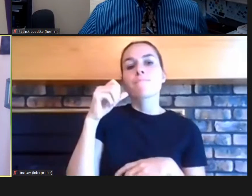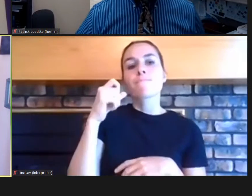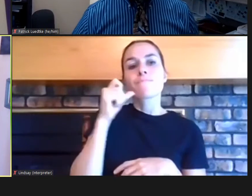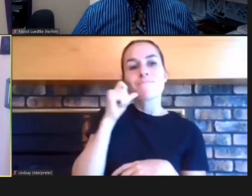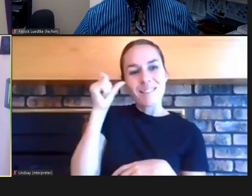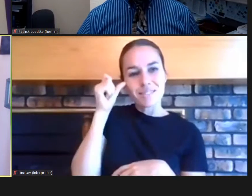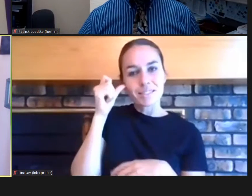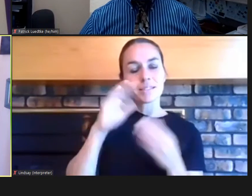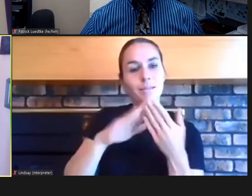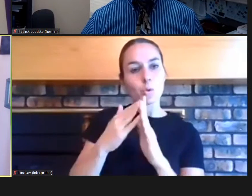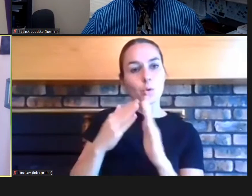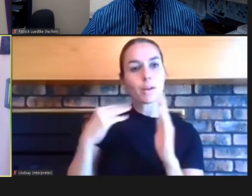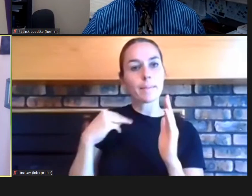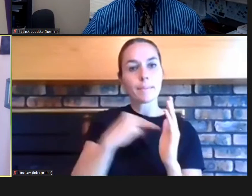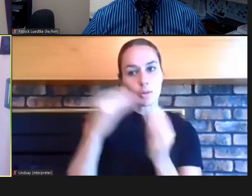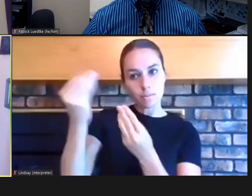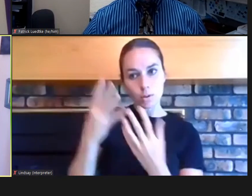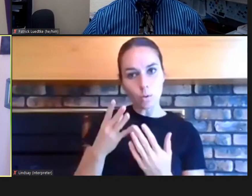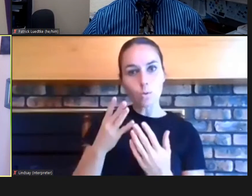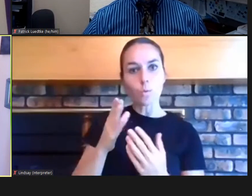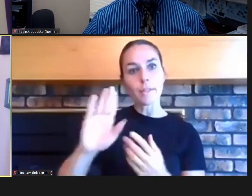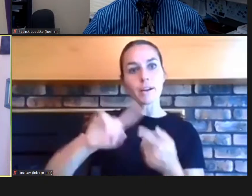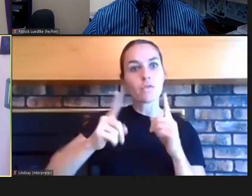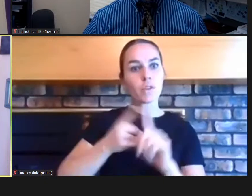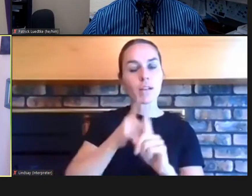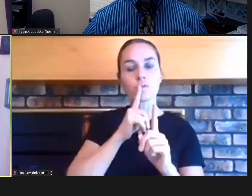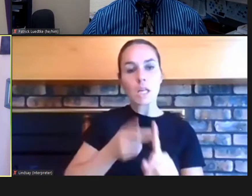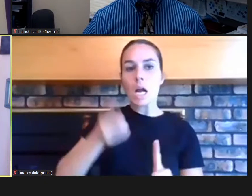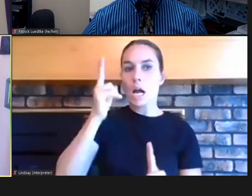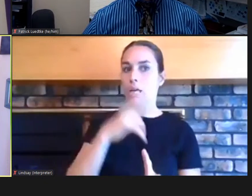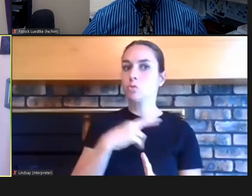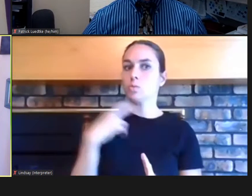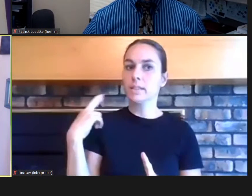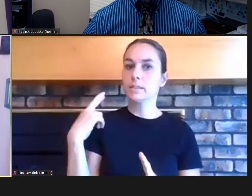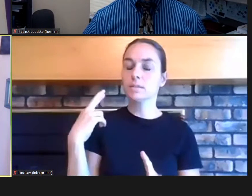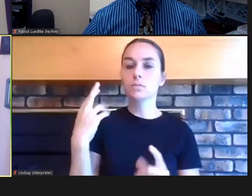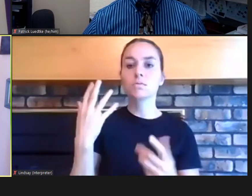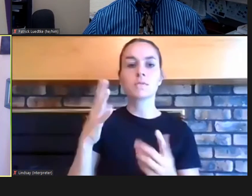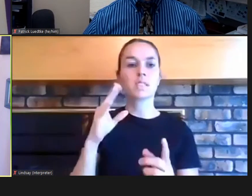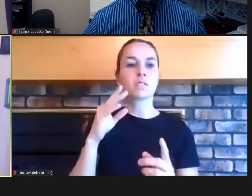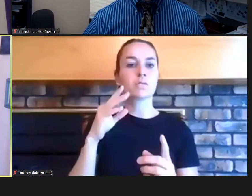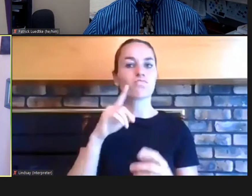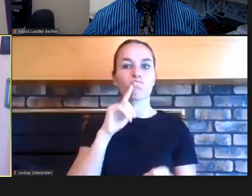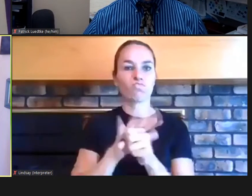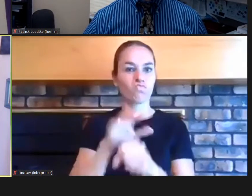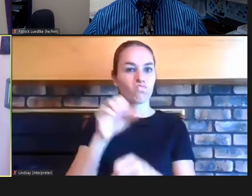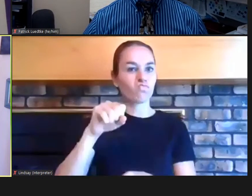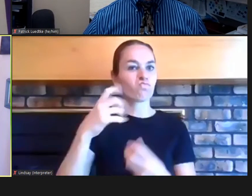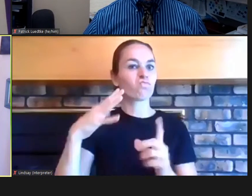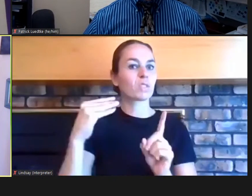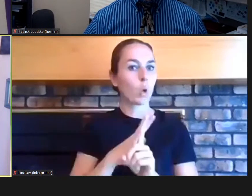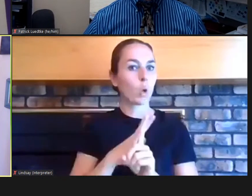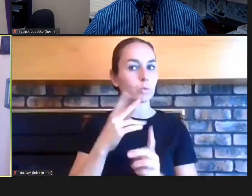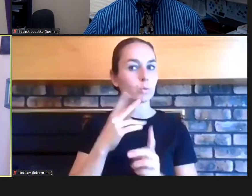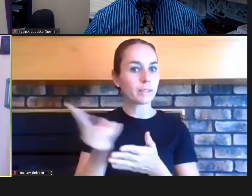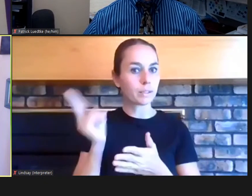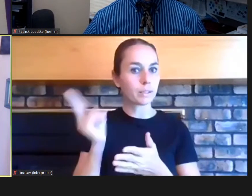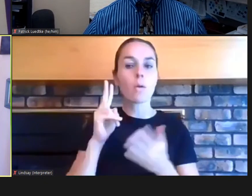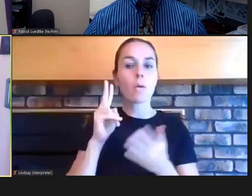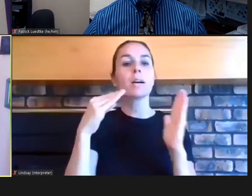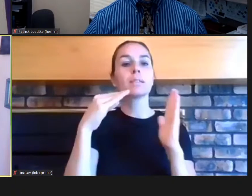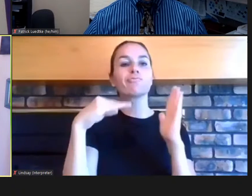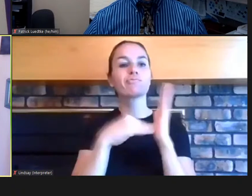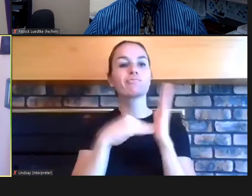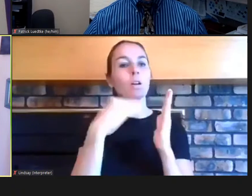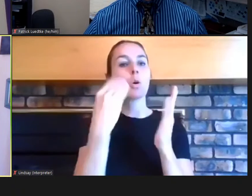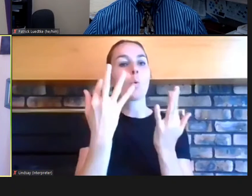friend, who is in a high-risk category and had confirmed exposures 2 weeks ago, was put on a very long wait list and ended